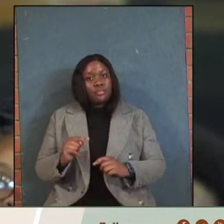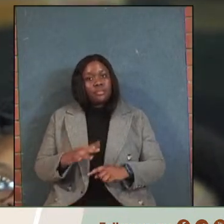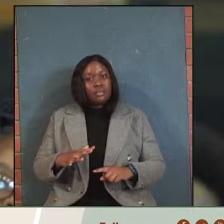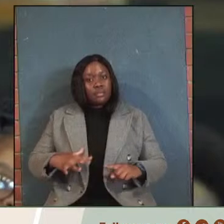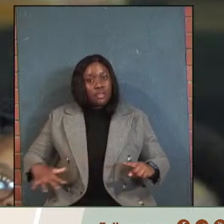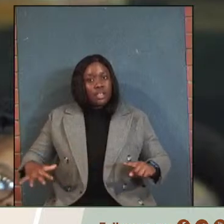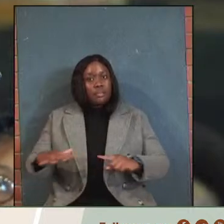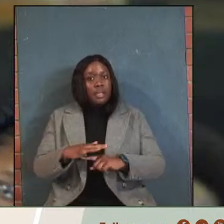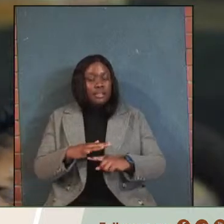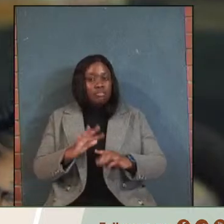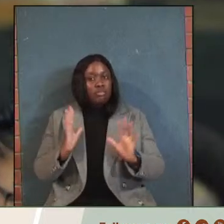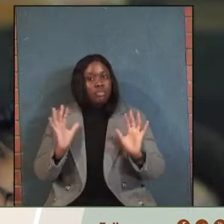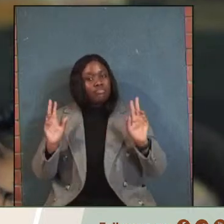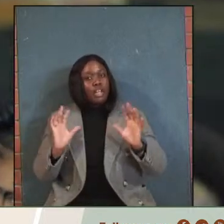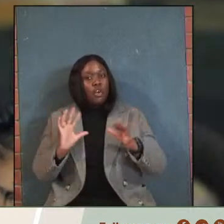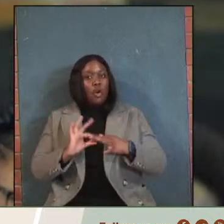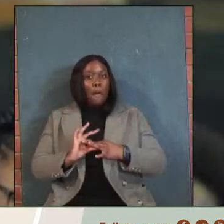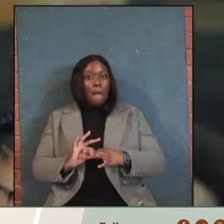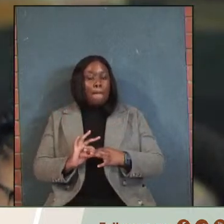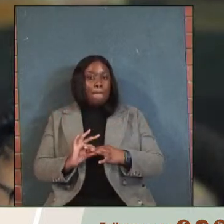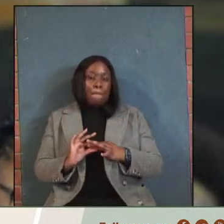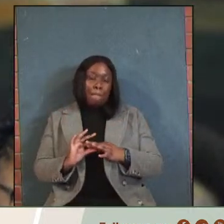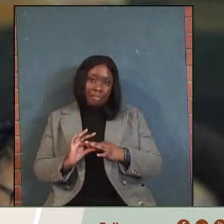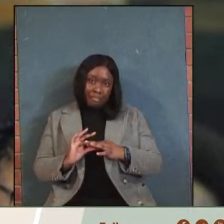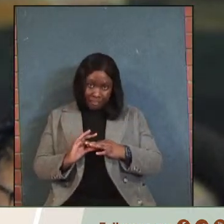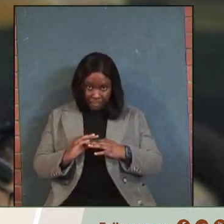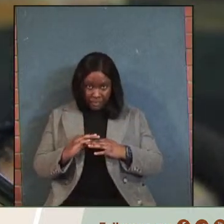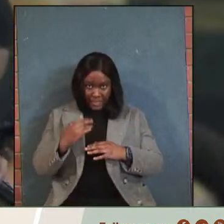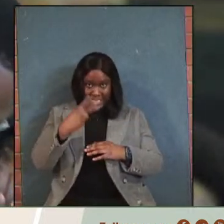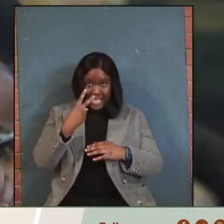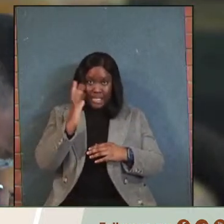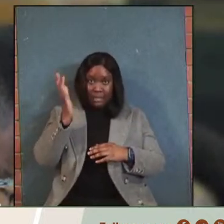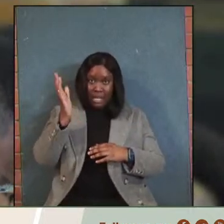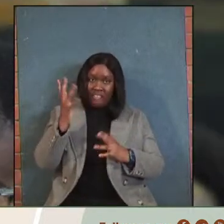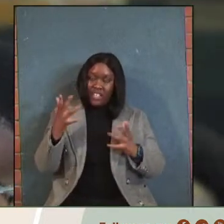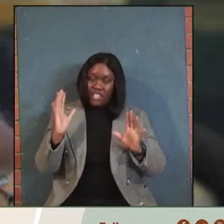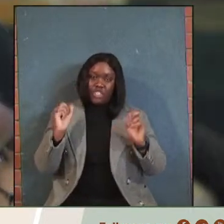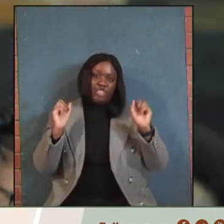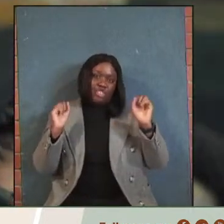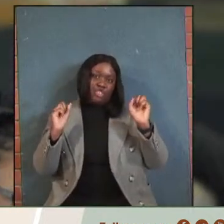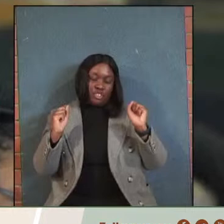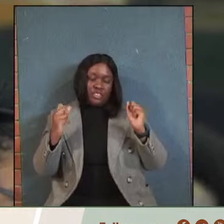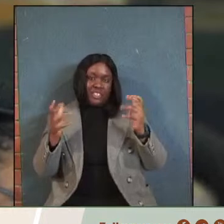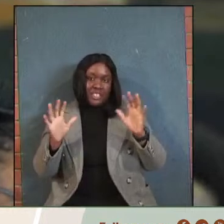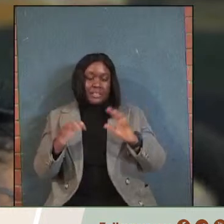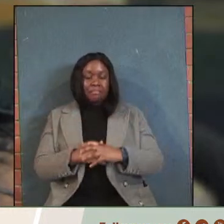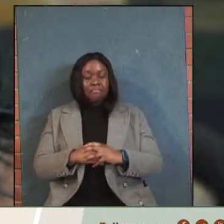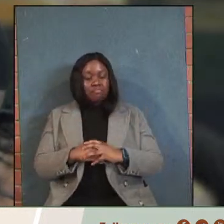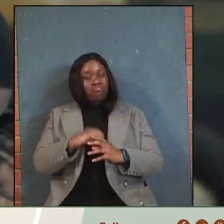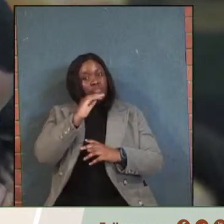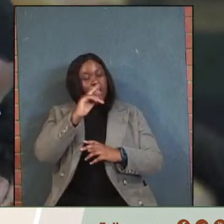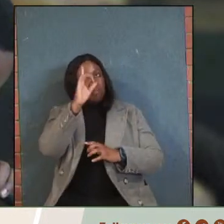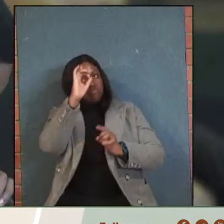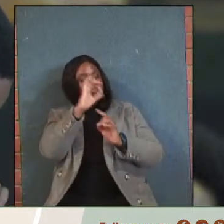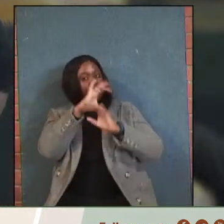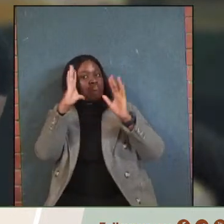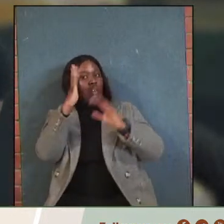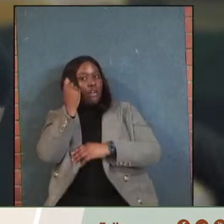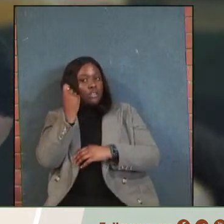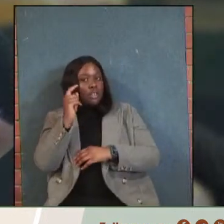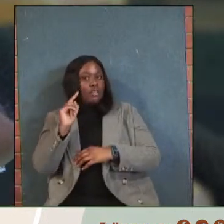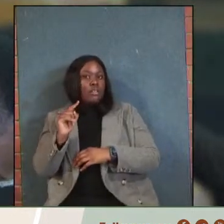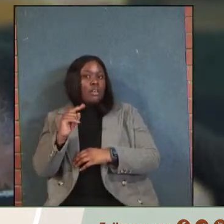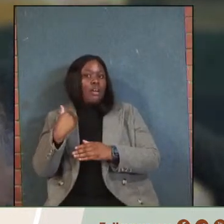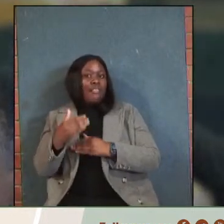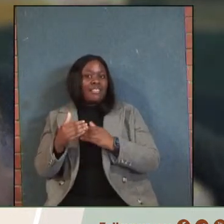home away from home. Just like my second speaker has just elaborated from us. So a picture has been painted of what an